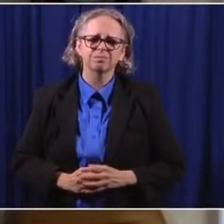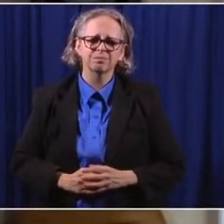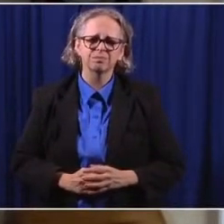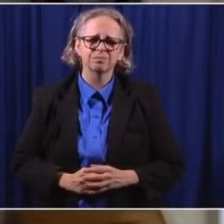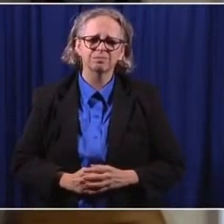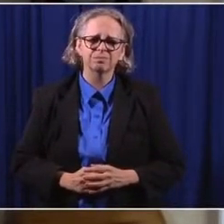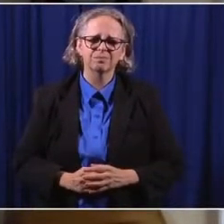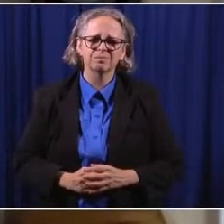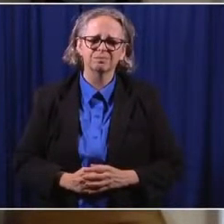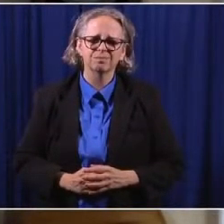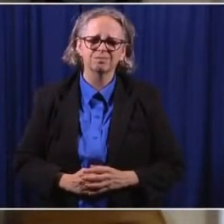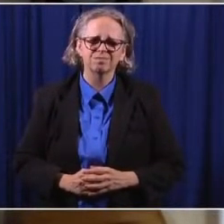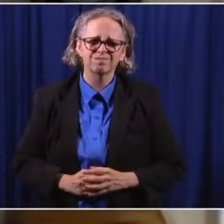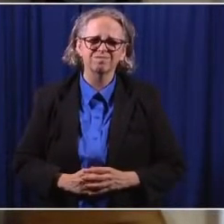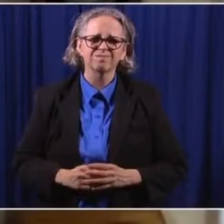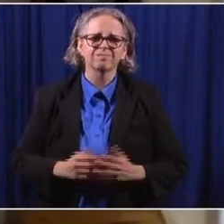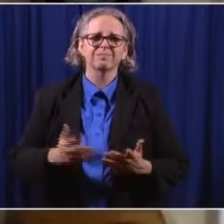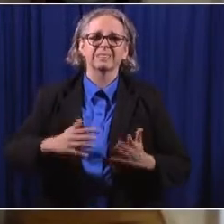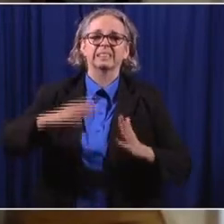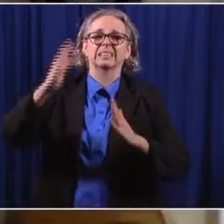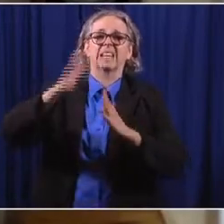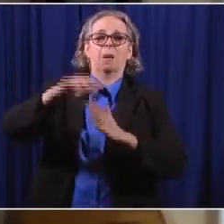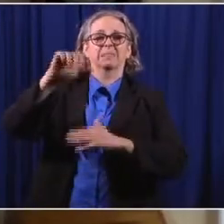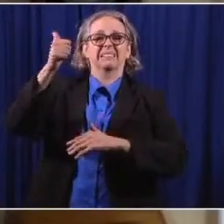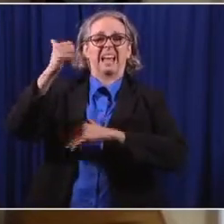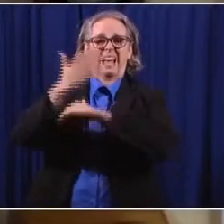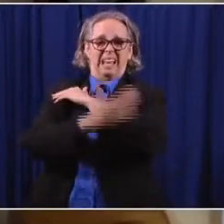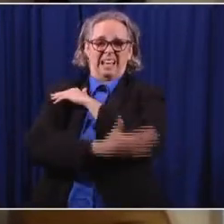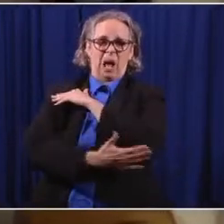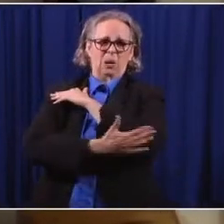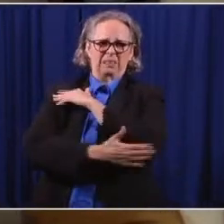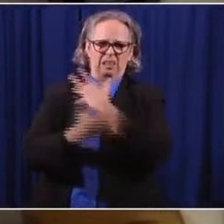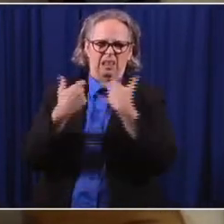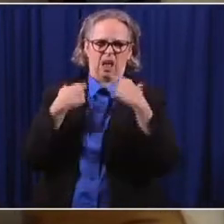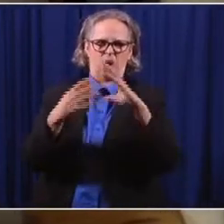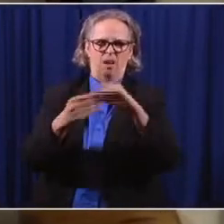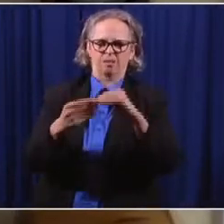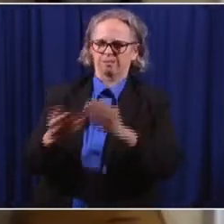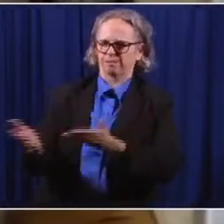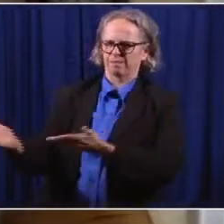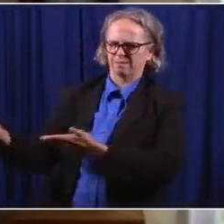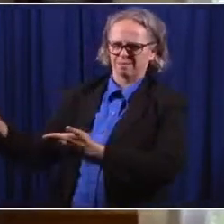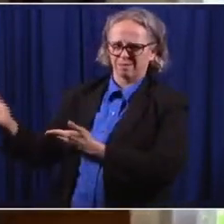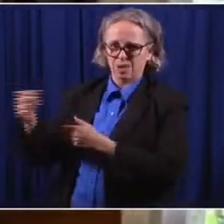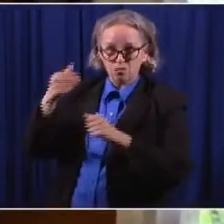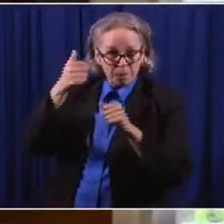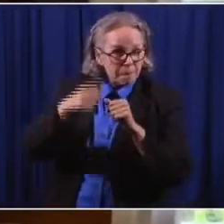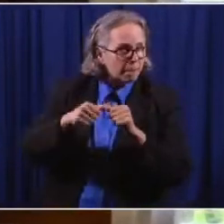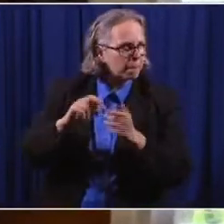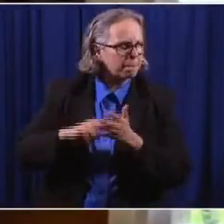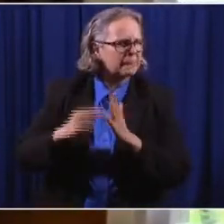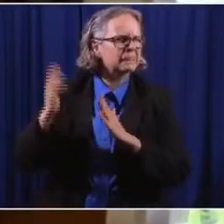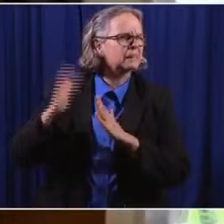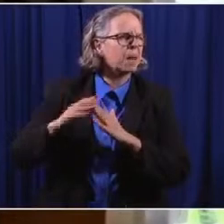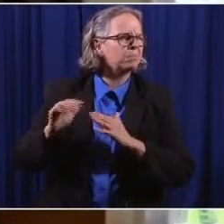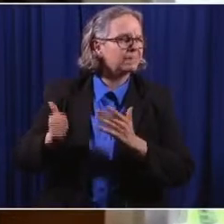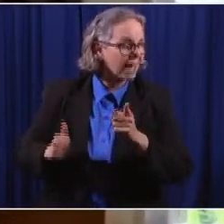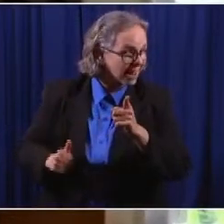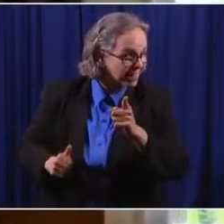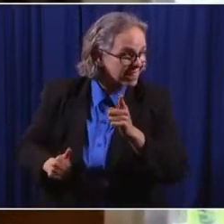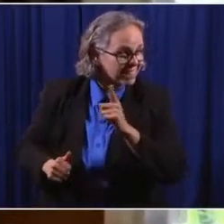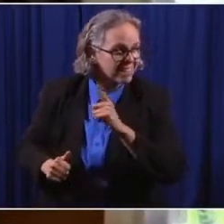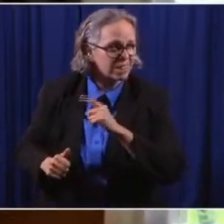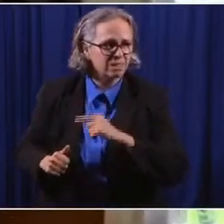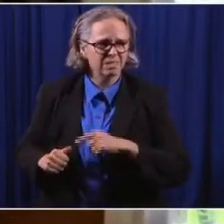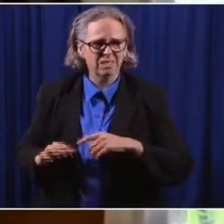our top 10 counties. Again, what this represents, and this is the top 10. You